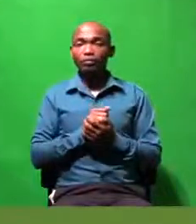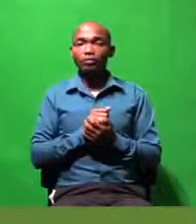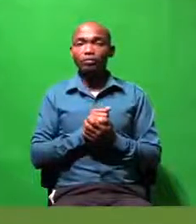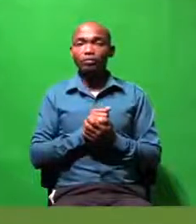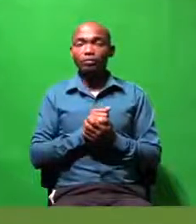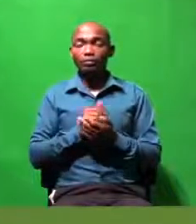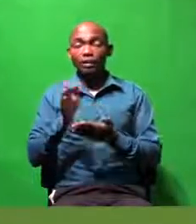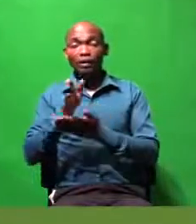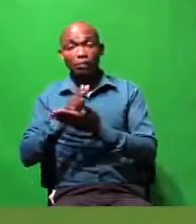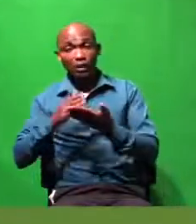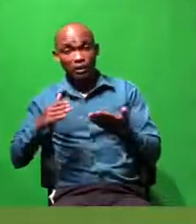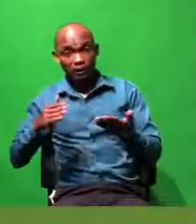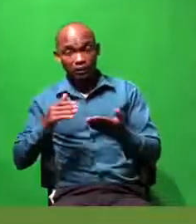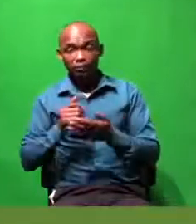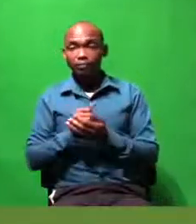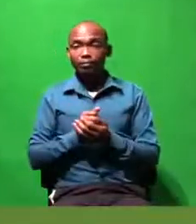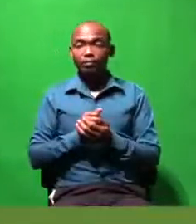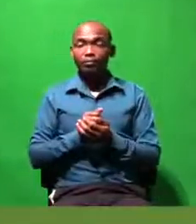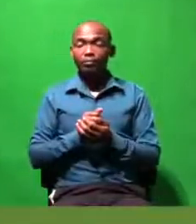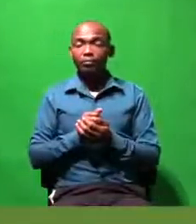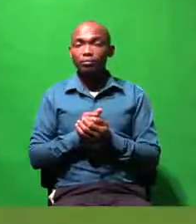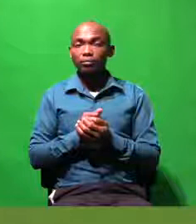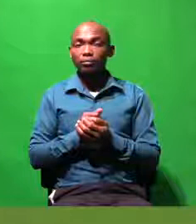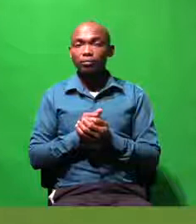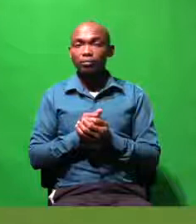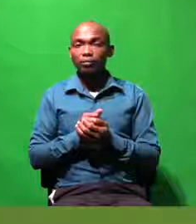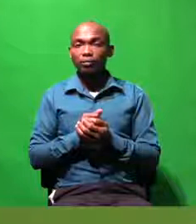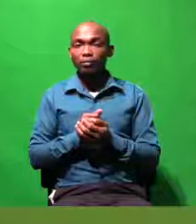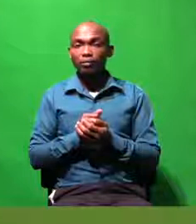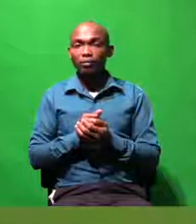the place where